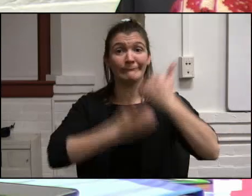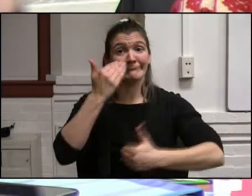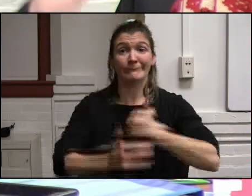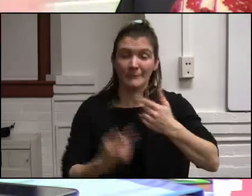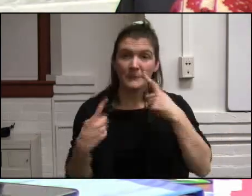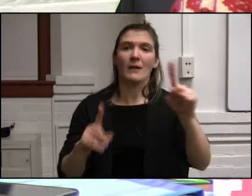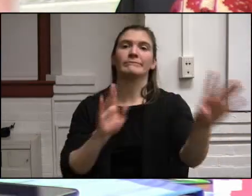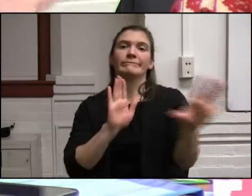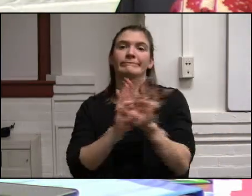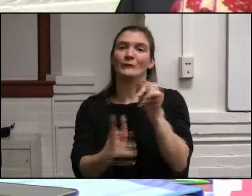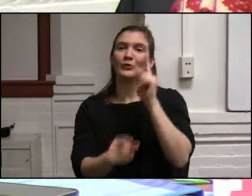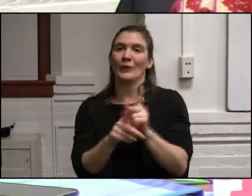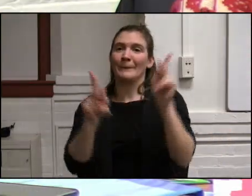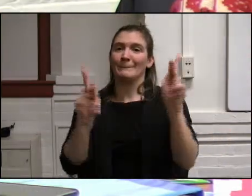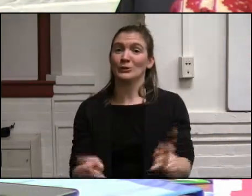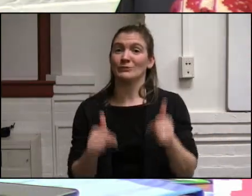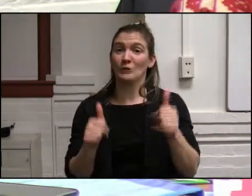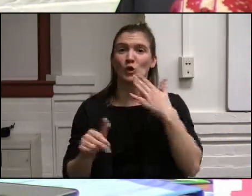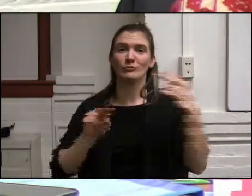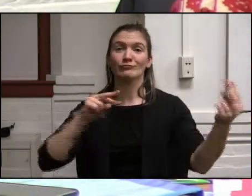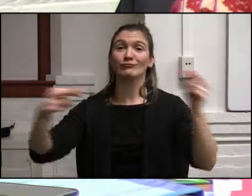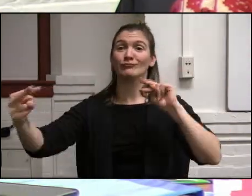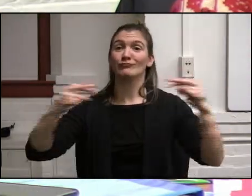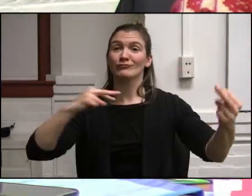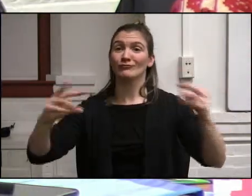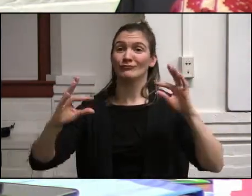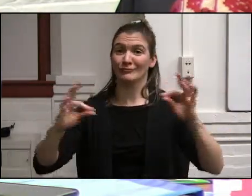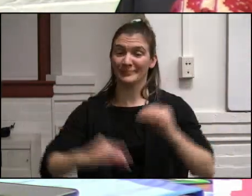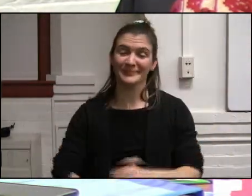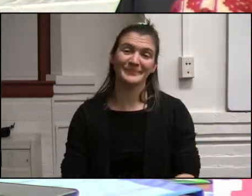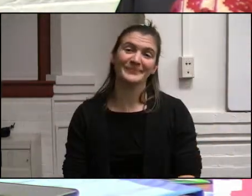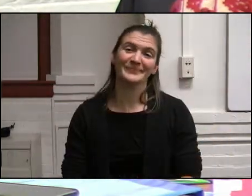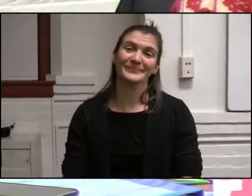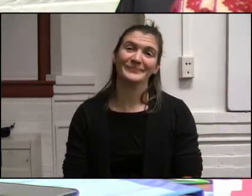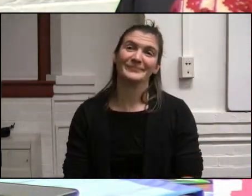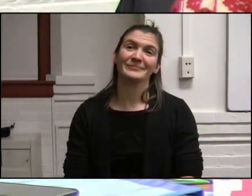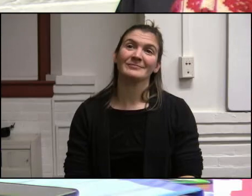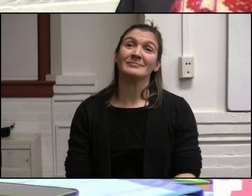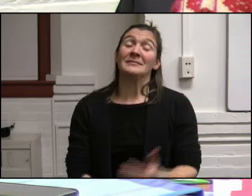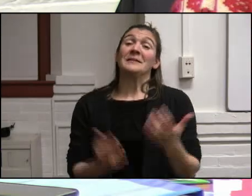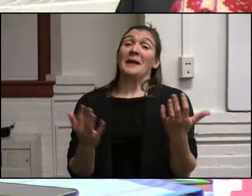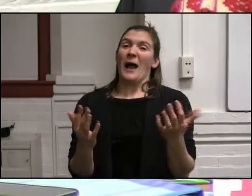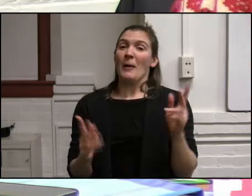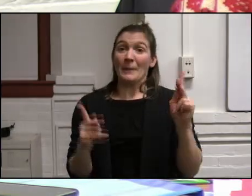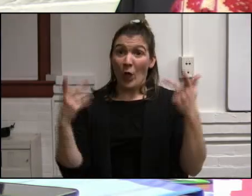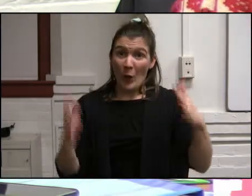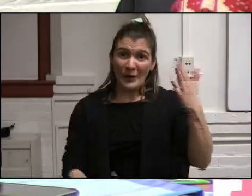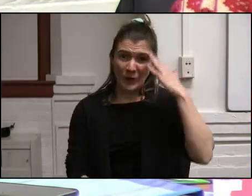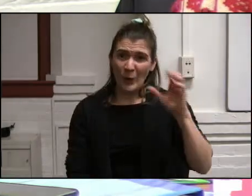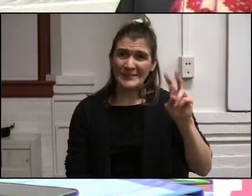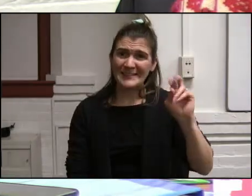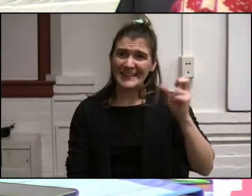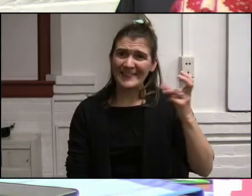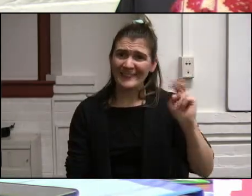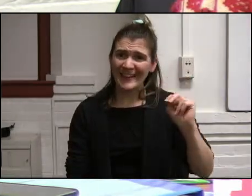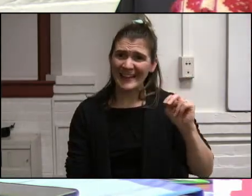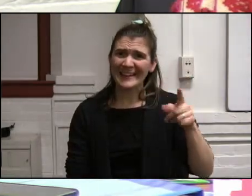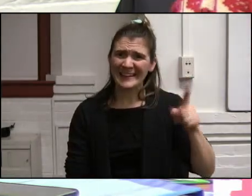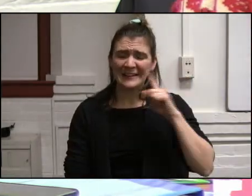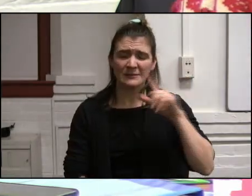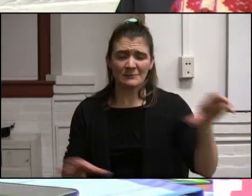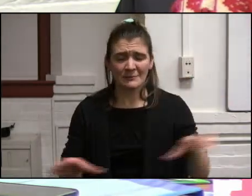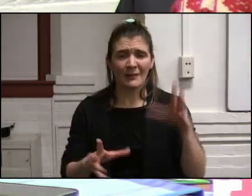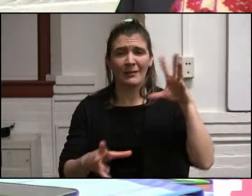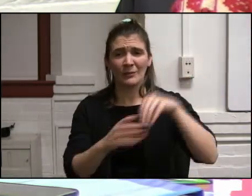to help us make sure that we had a broad perspective in the selection process. I think a lot of people know Stephen. He's done a lot of